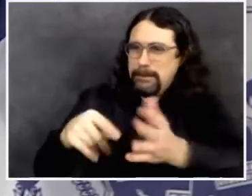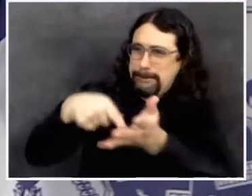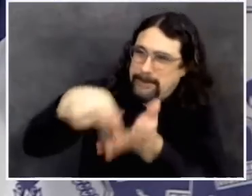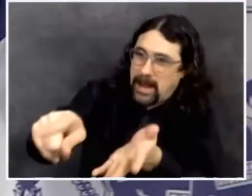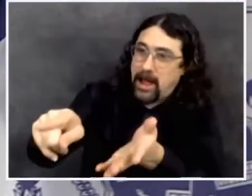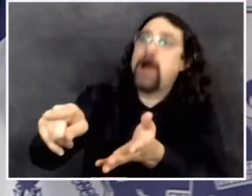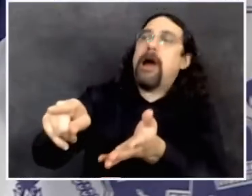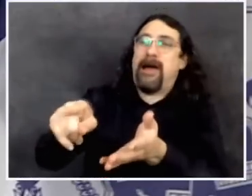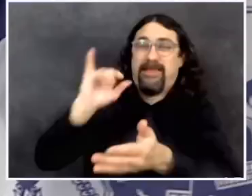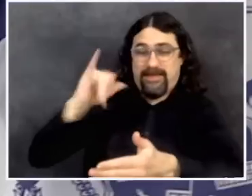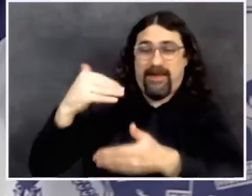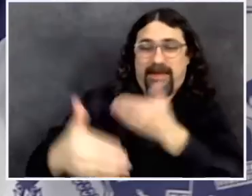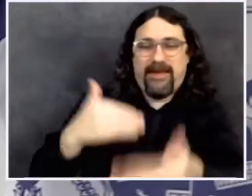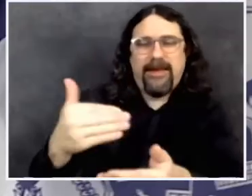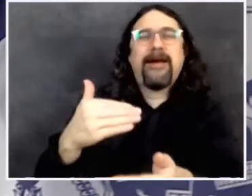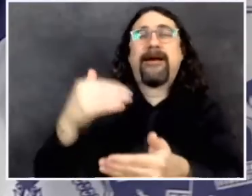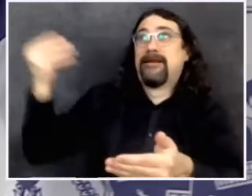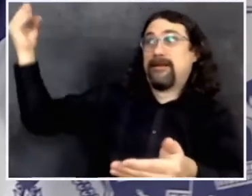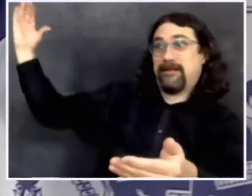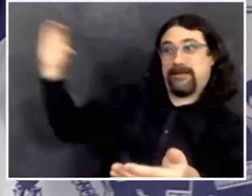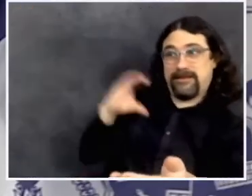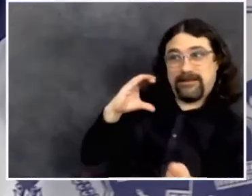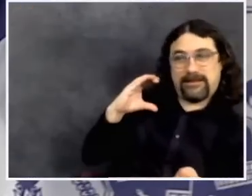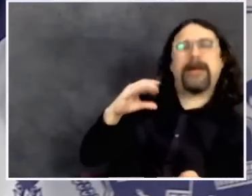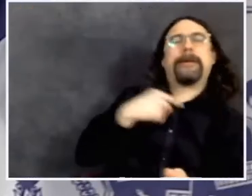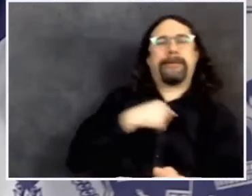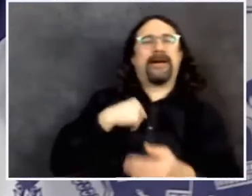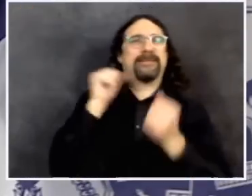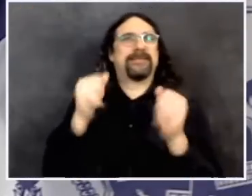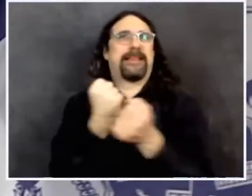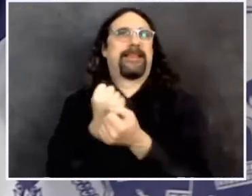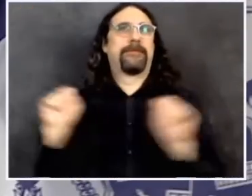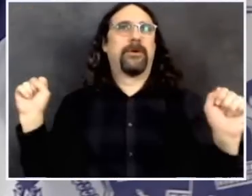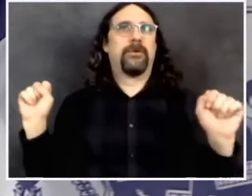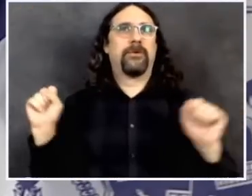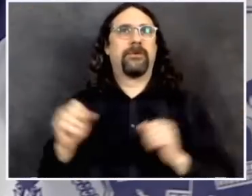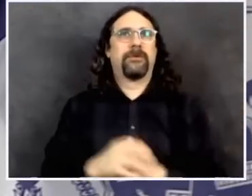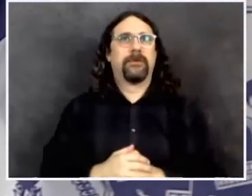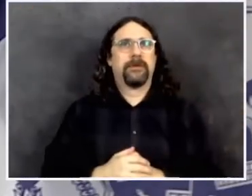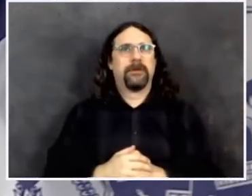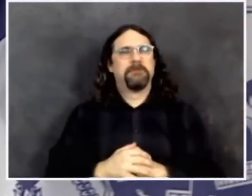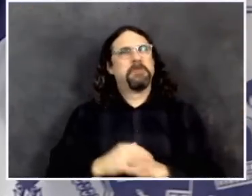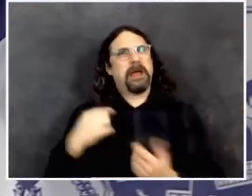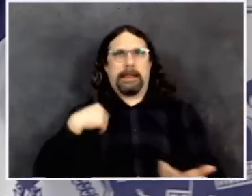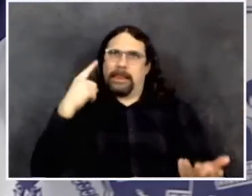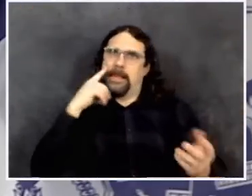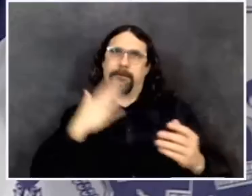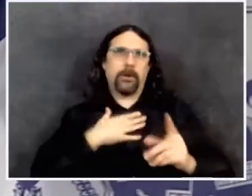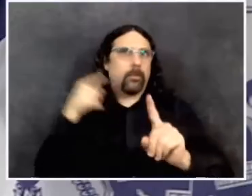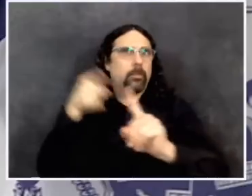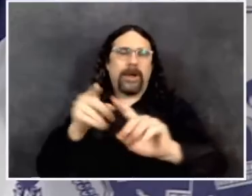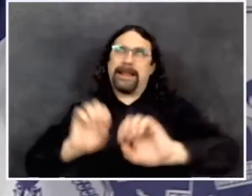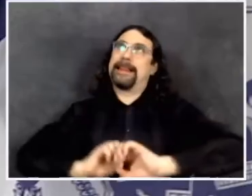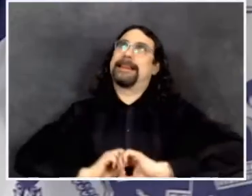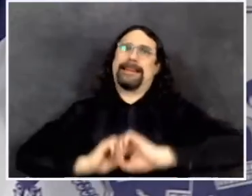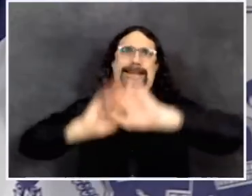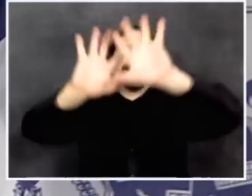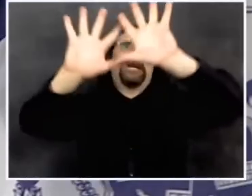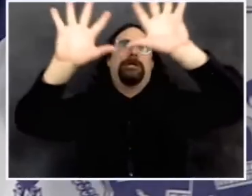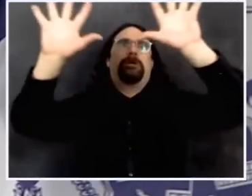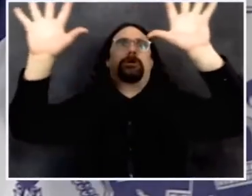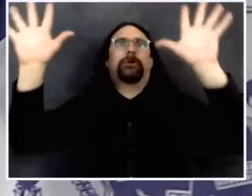has one chance to get it right here. One chance. And so far he's silent. Time to speak up, Mr. President.